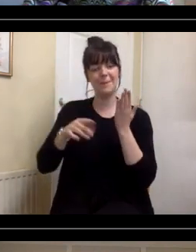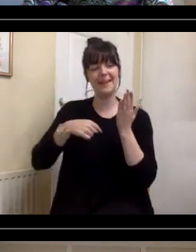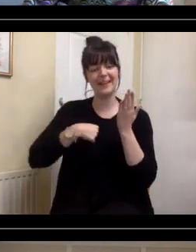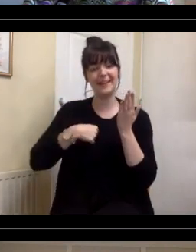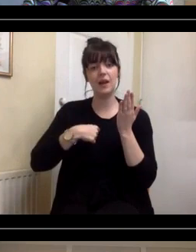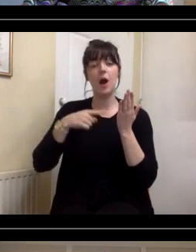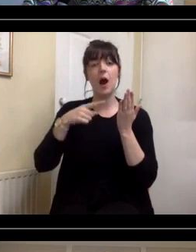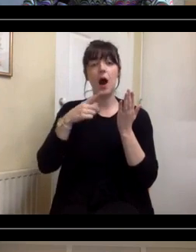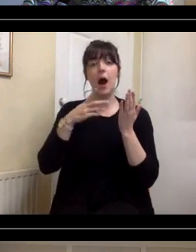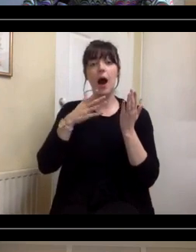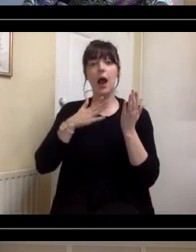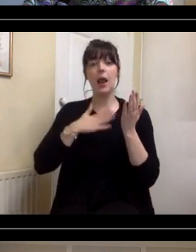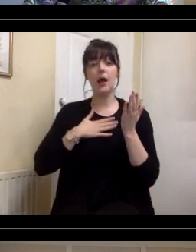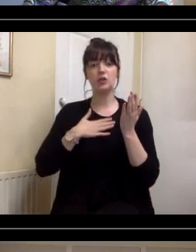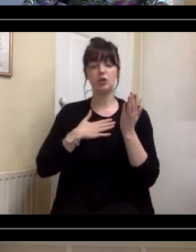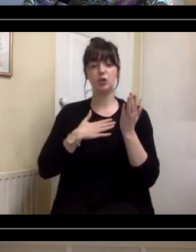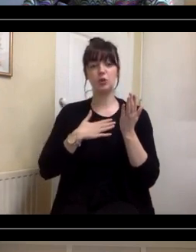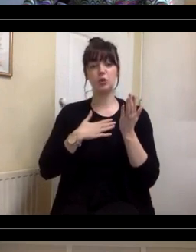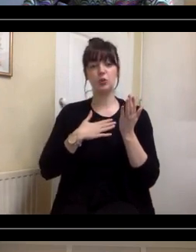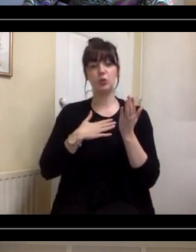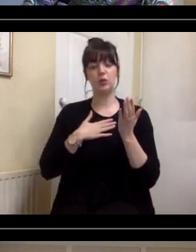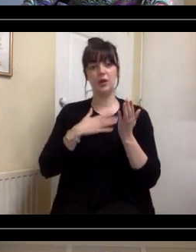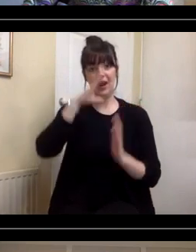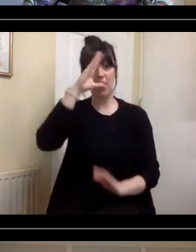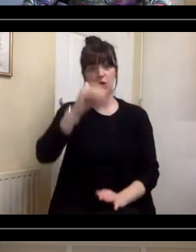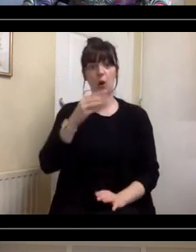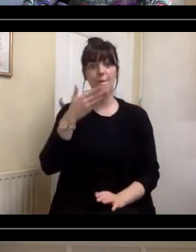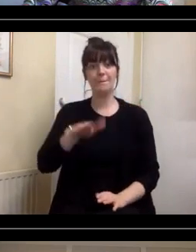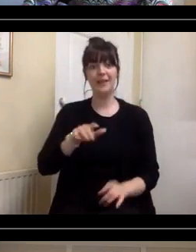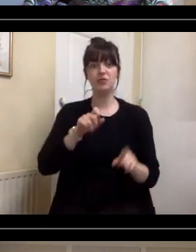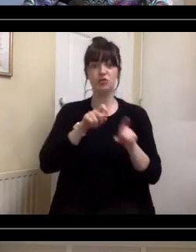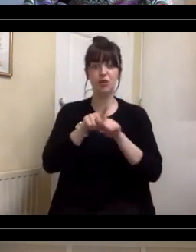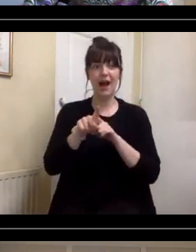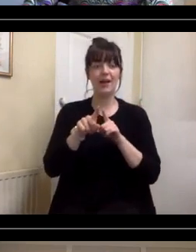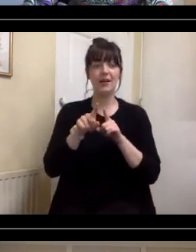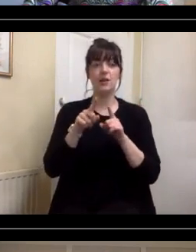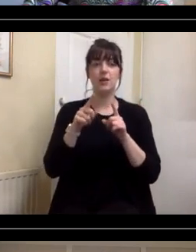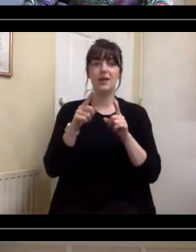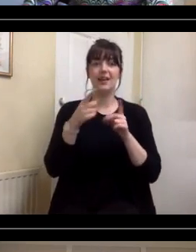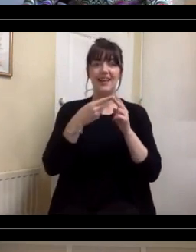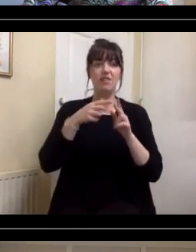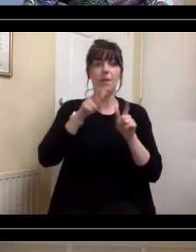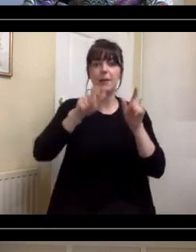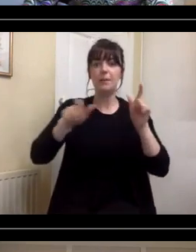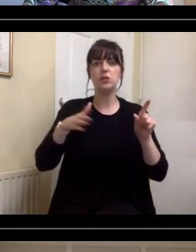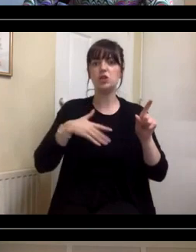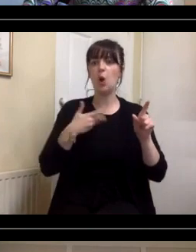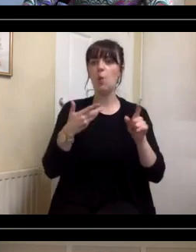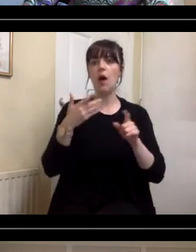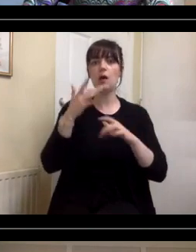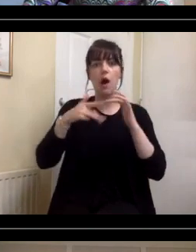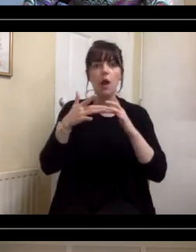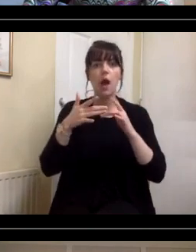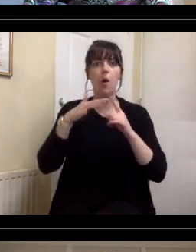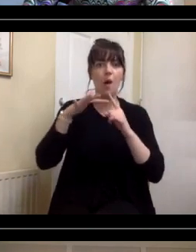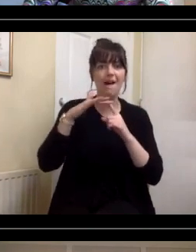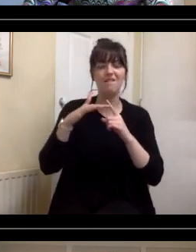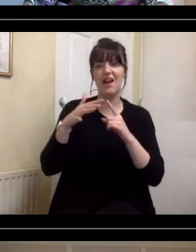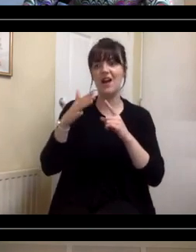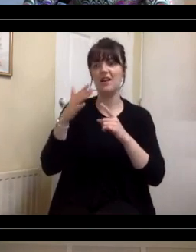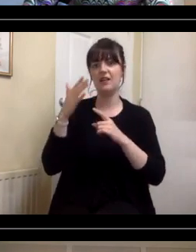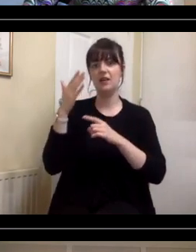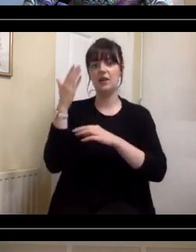that we've taken a lot of steps to make sure that people who don't want to do a webinar or who don't want to engage online or go on our